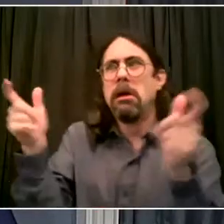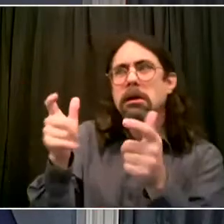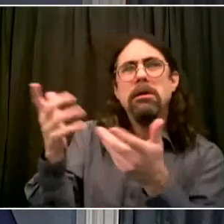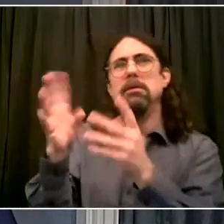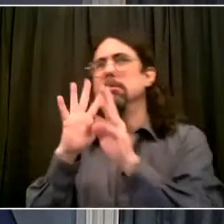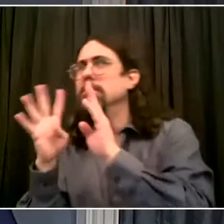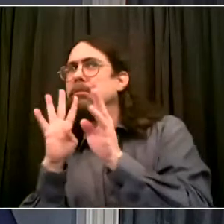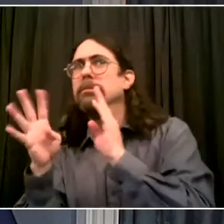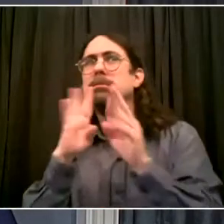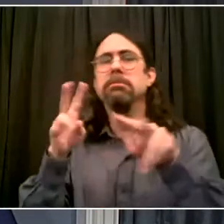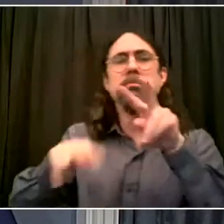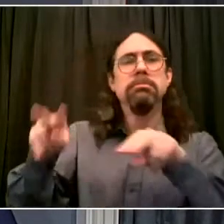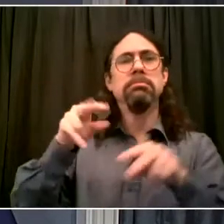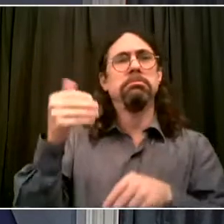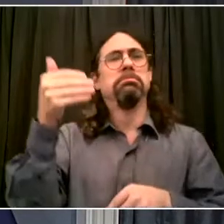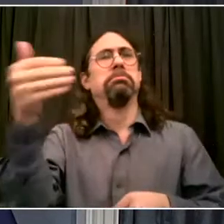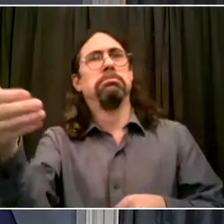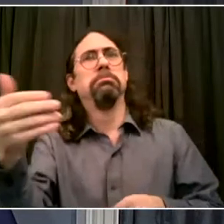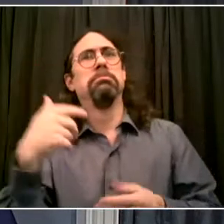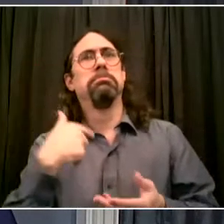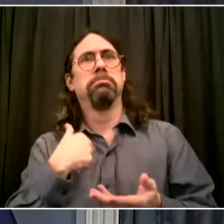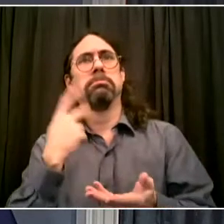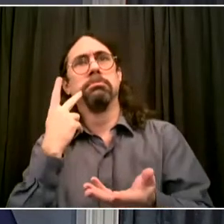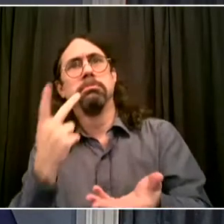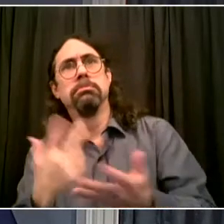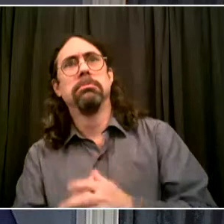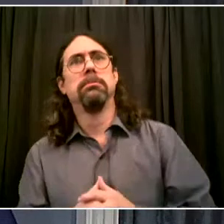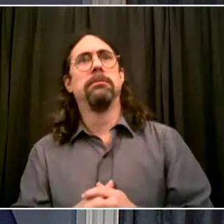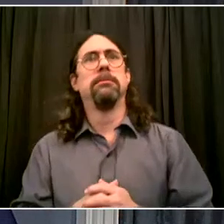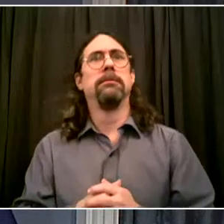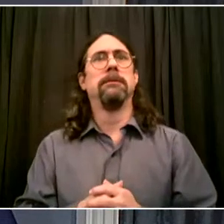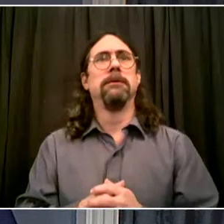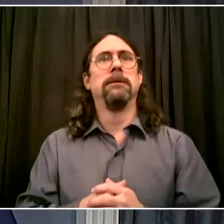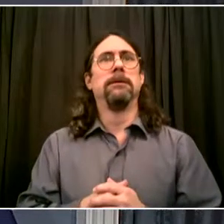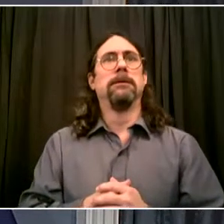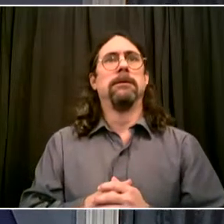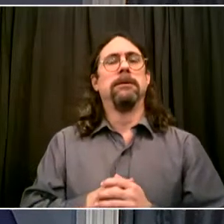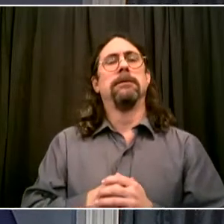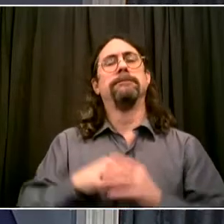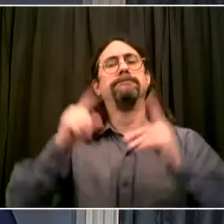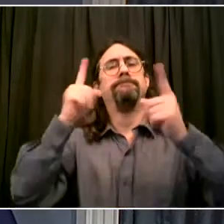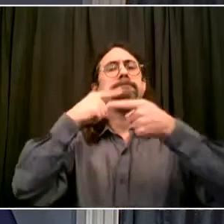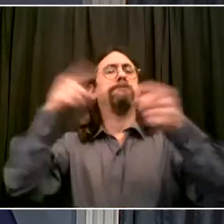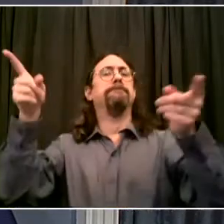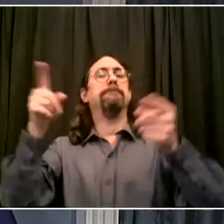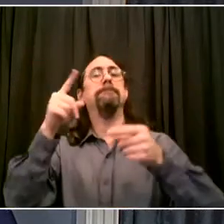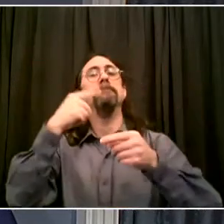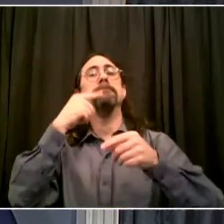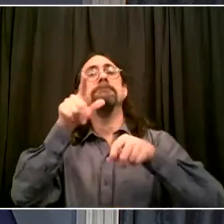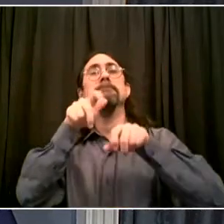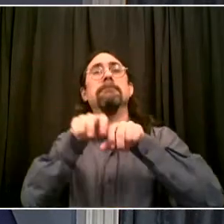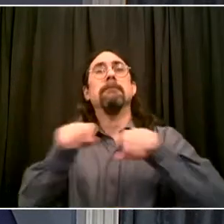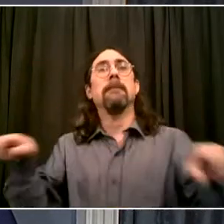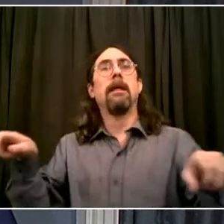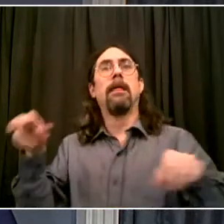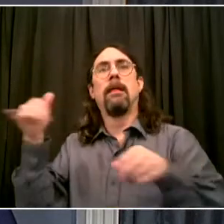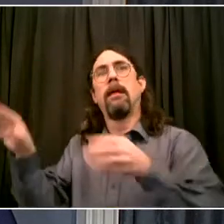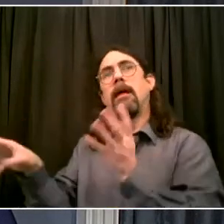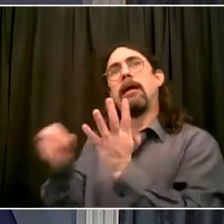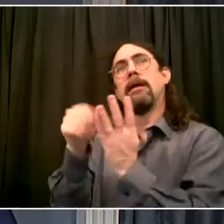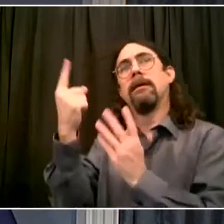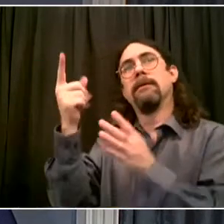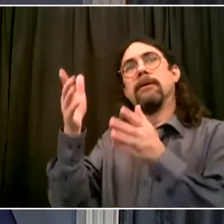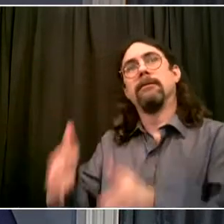Trace Corps. Next, we'll go to Shant from the Daily News. Yeah, good morning, everyone. I guess to follow up on